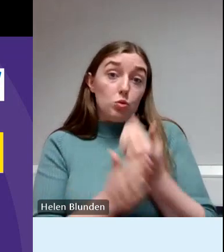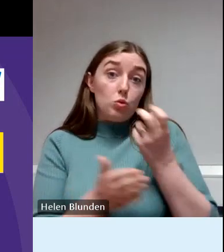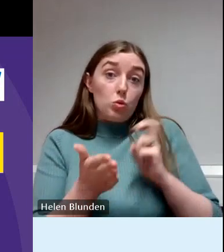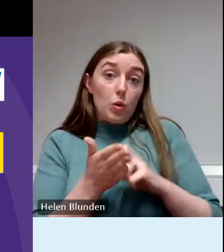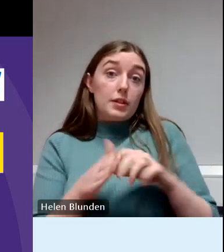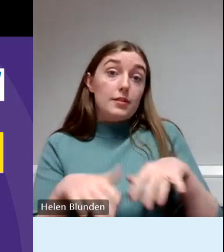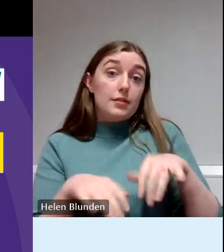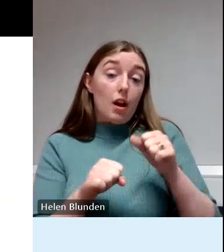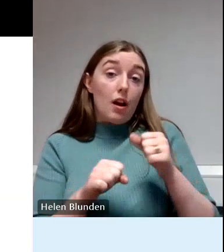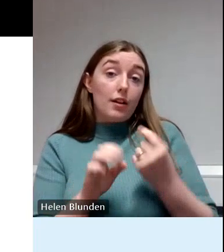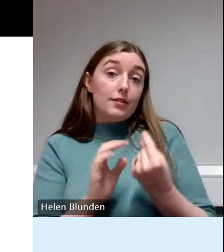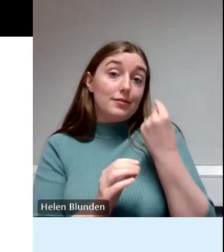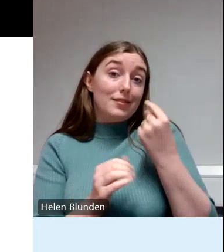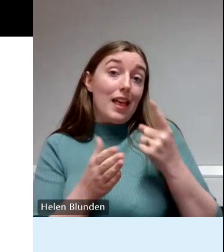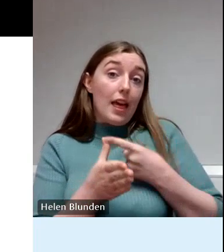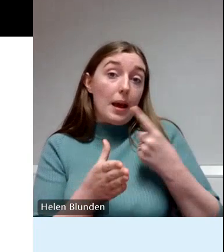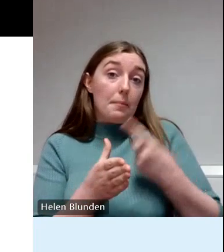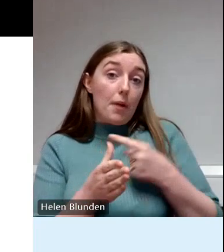year.